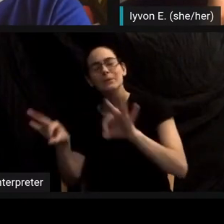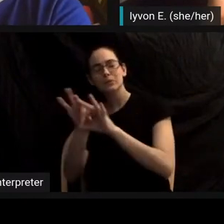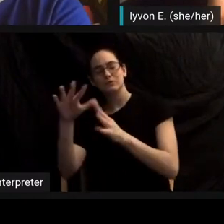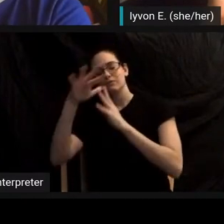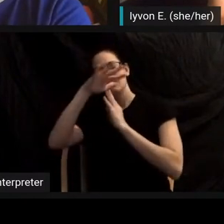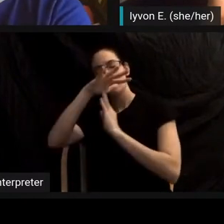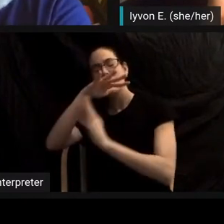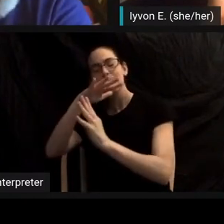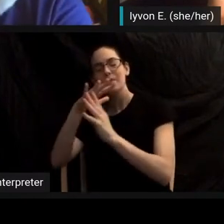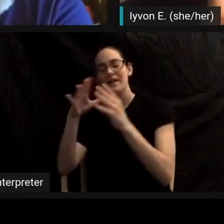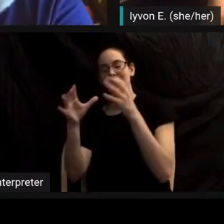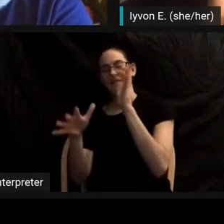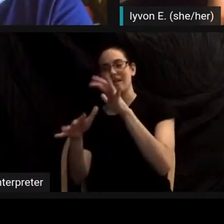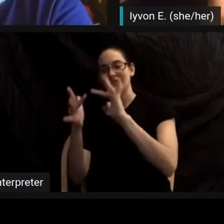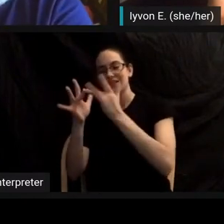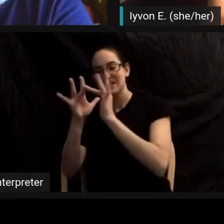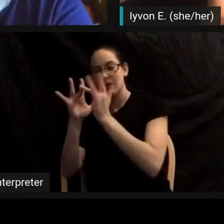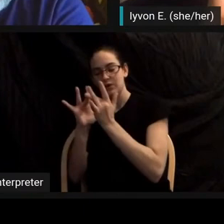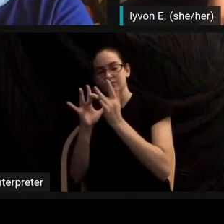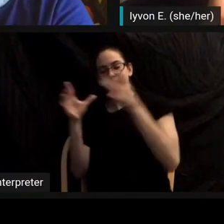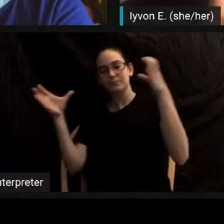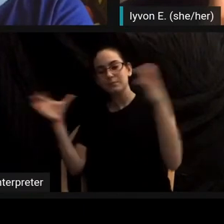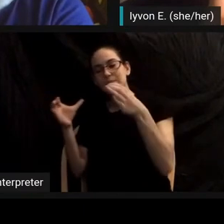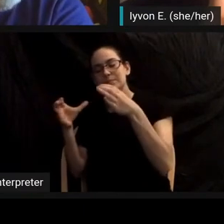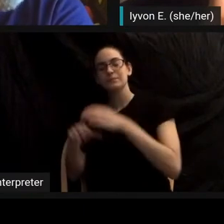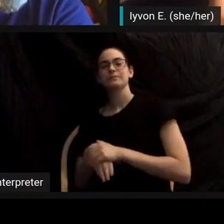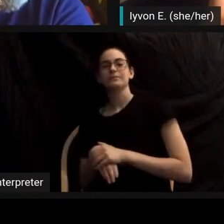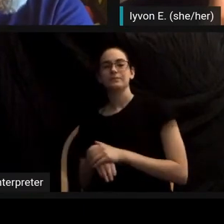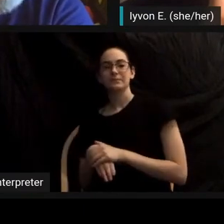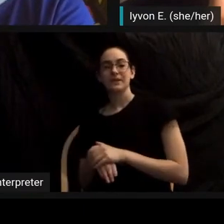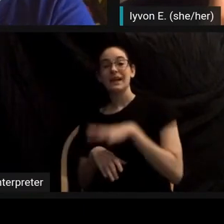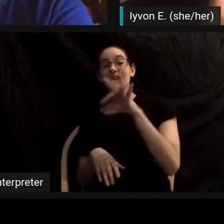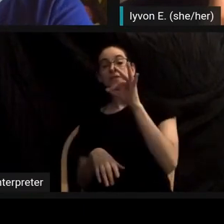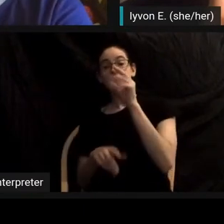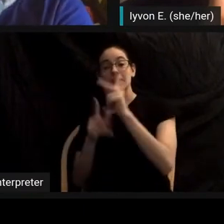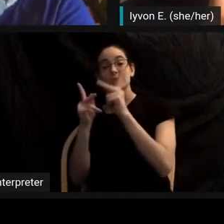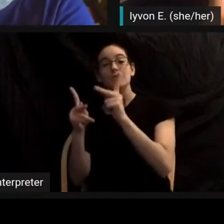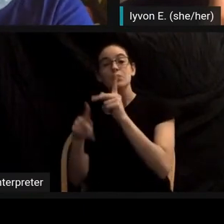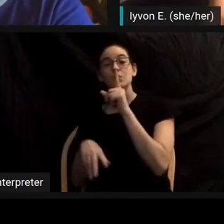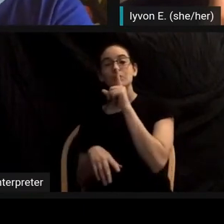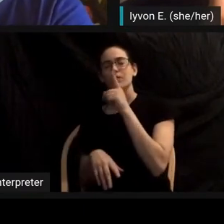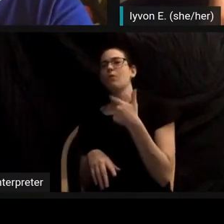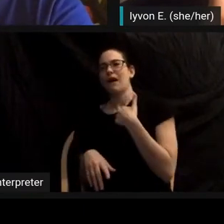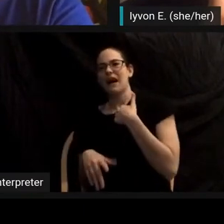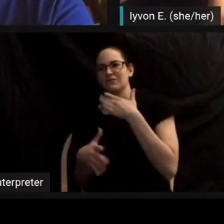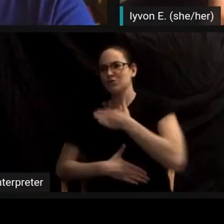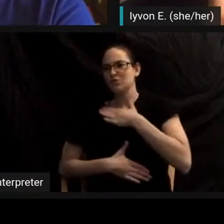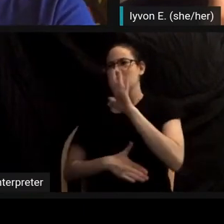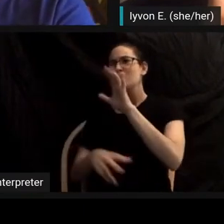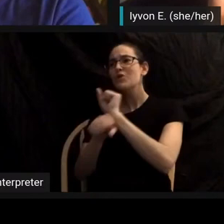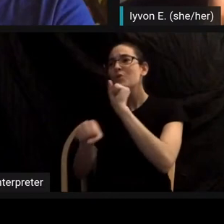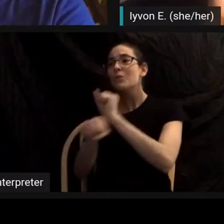real love for what other people do. And if you like find the people who like, wow, I love what you do,